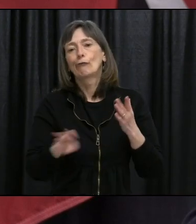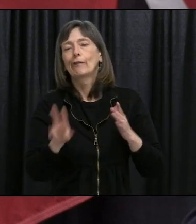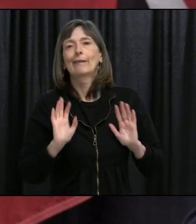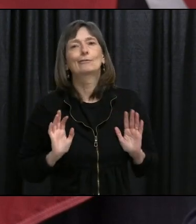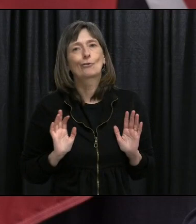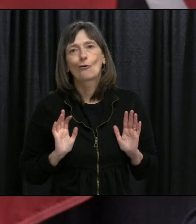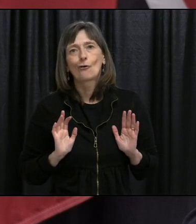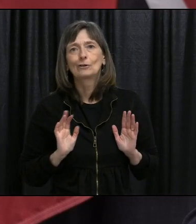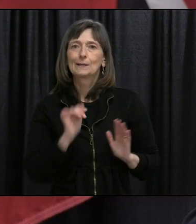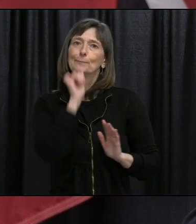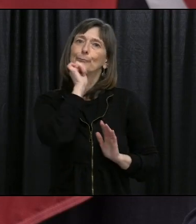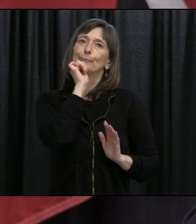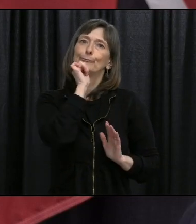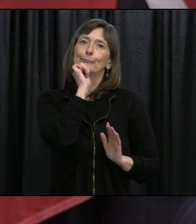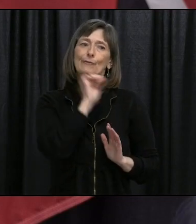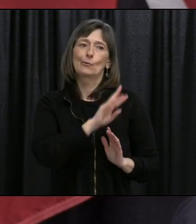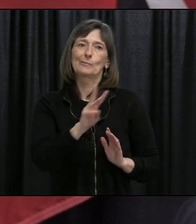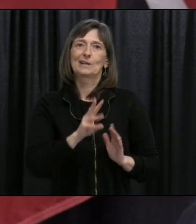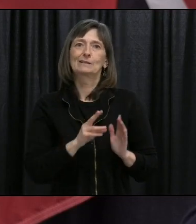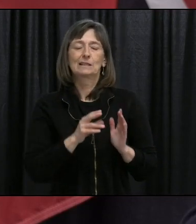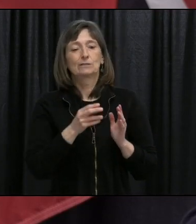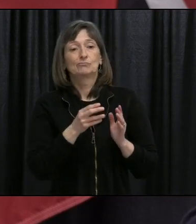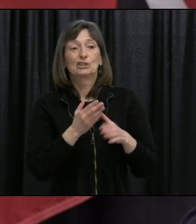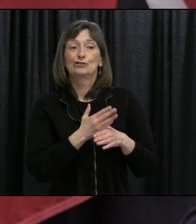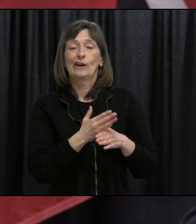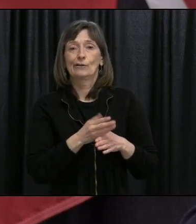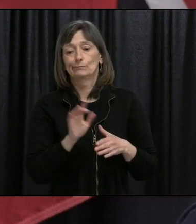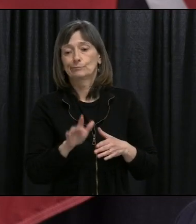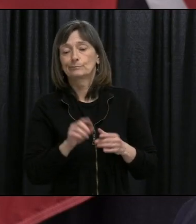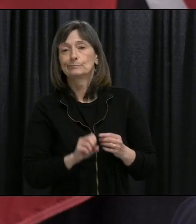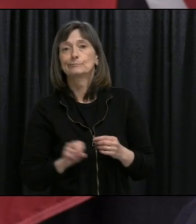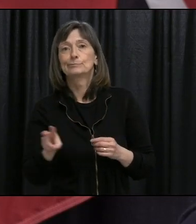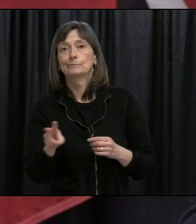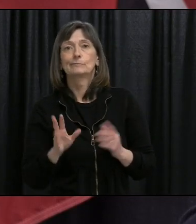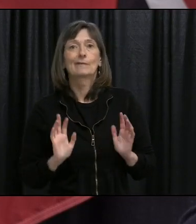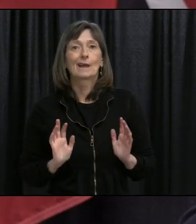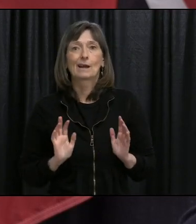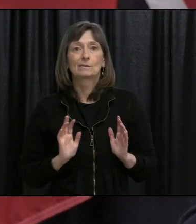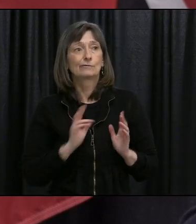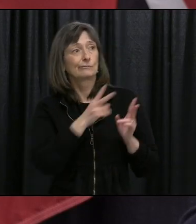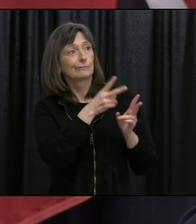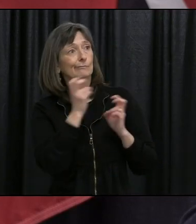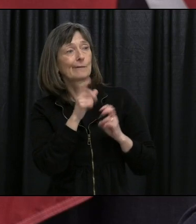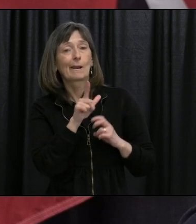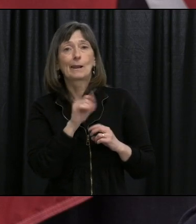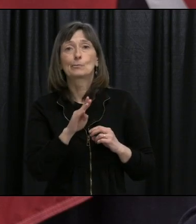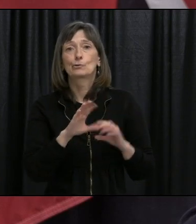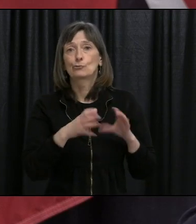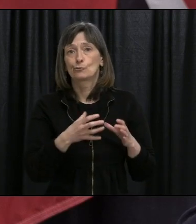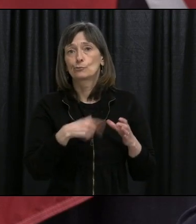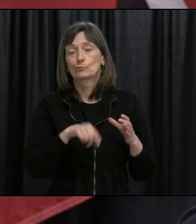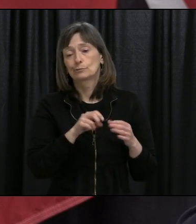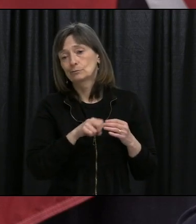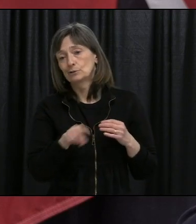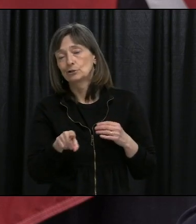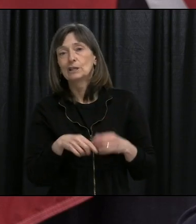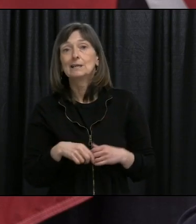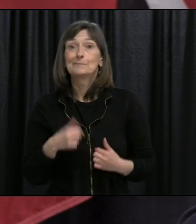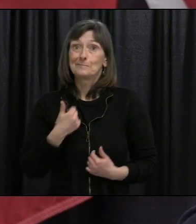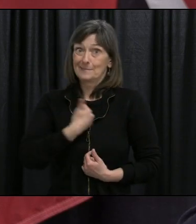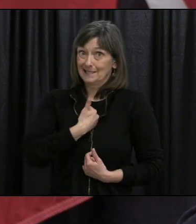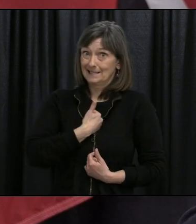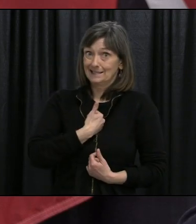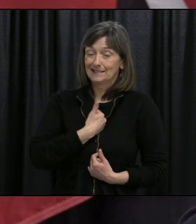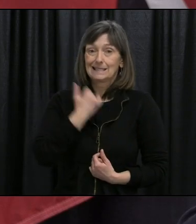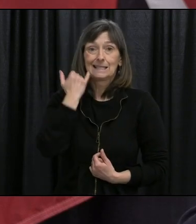have been on his personal website through the, just shared the one that came from the Liberal Party. I know for me, what I do is